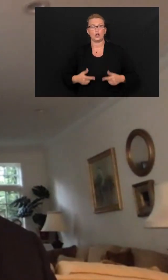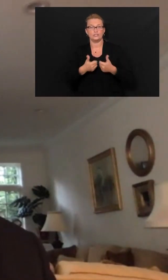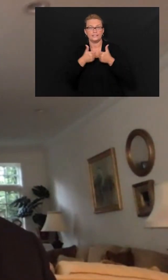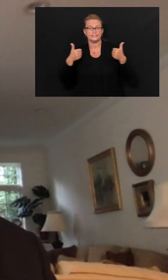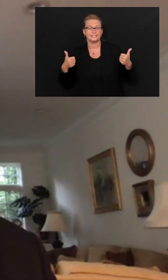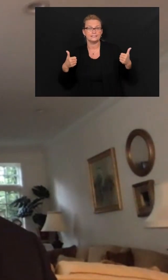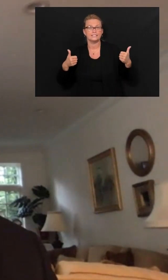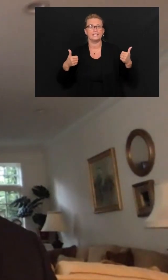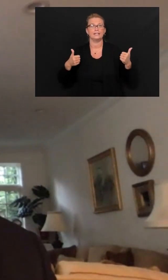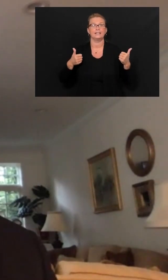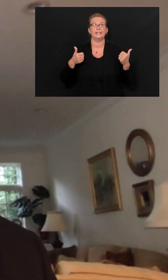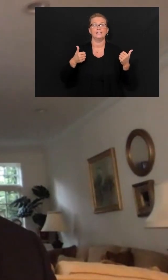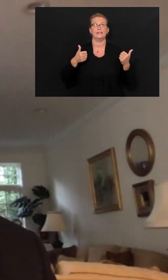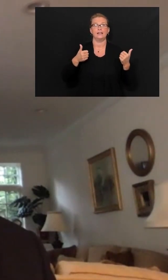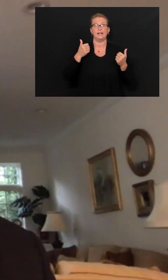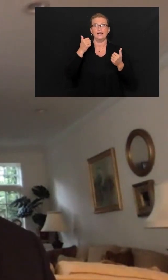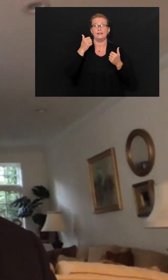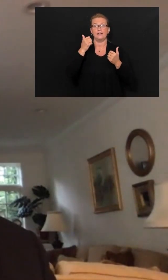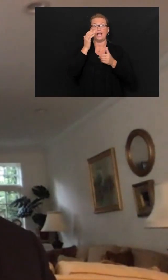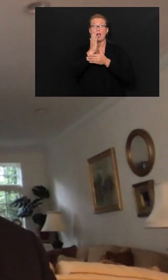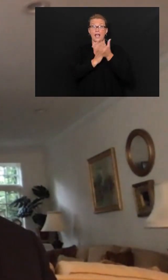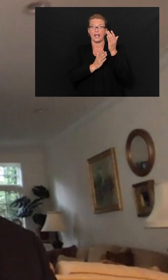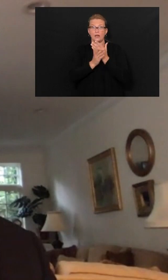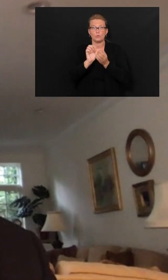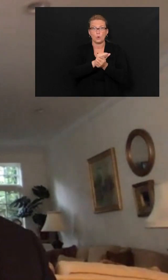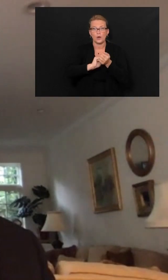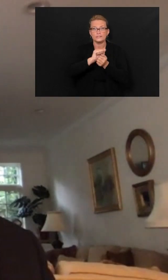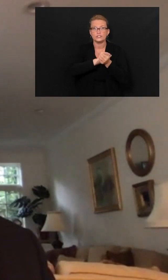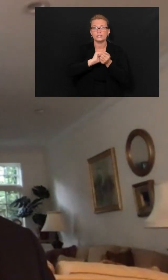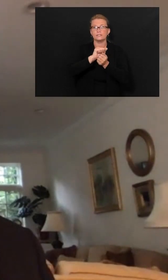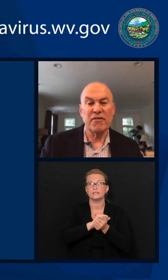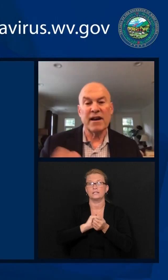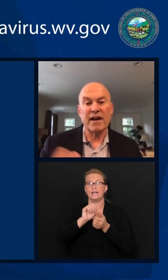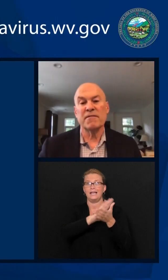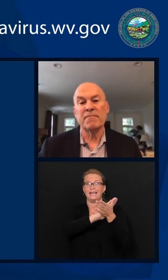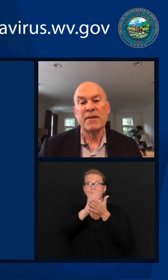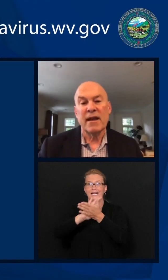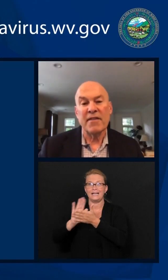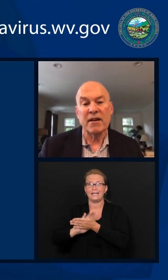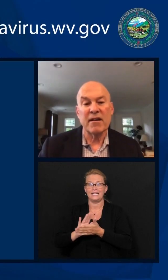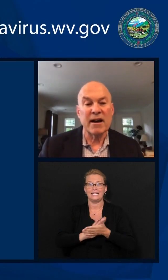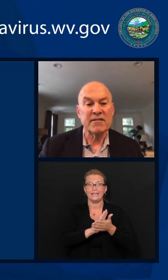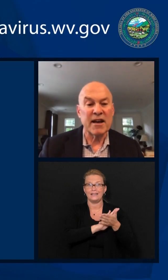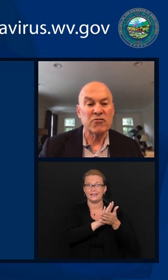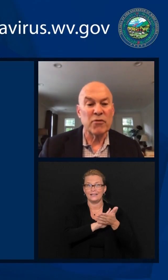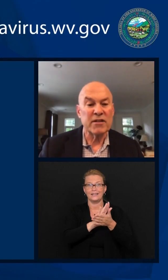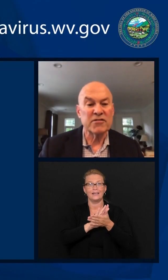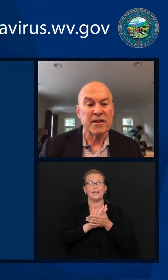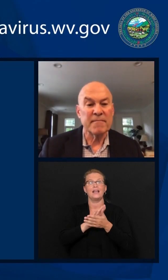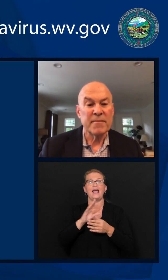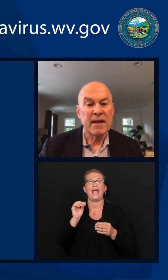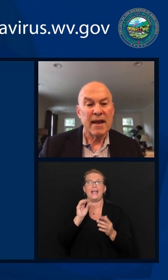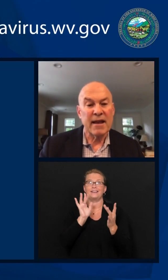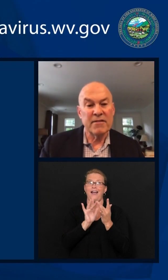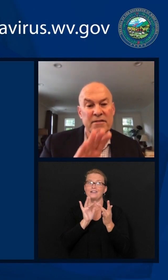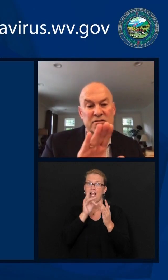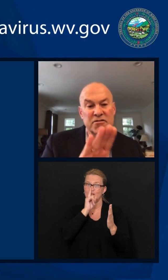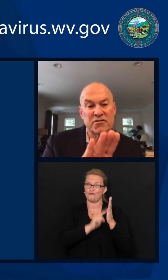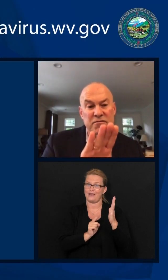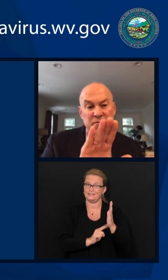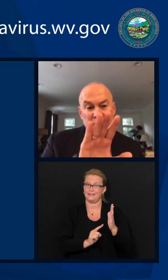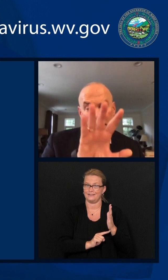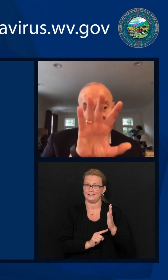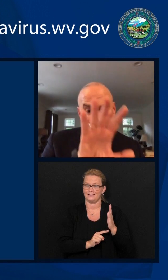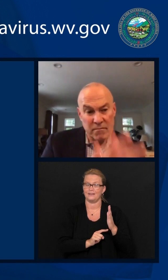as possible, hand hygiene, cleaning and disinfection, and then contact tracing. And